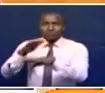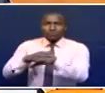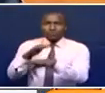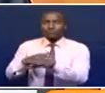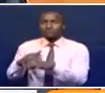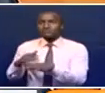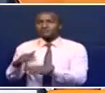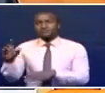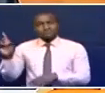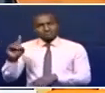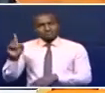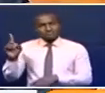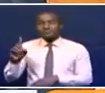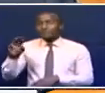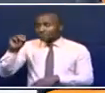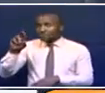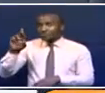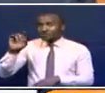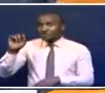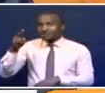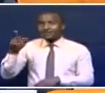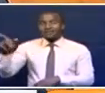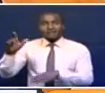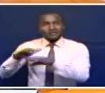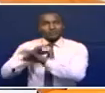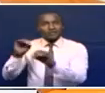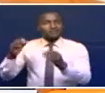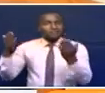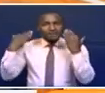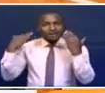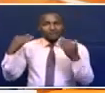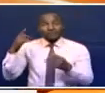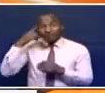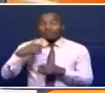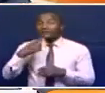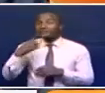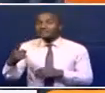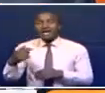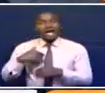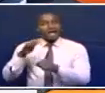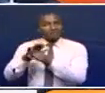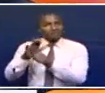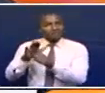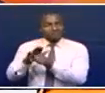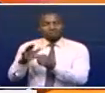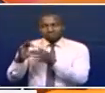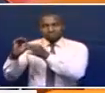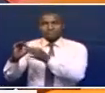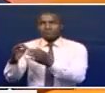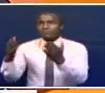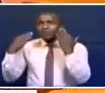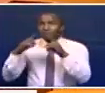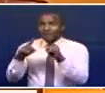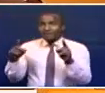But Kennedy, by the way, Muridhi is not even Kikuyu. It's Meru. And remember I said, I have so much affinity to Meru. But